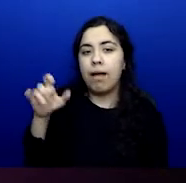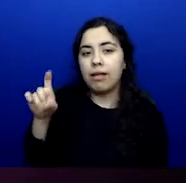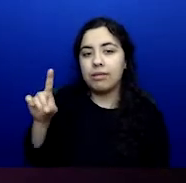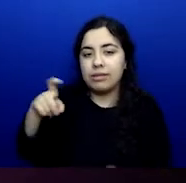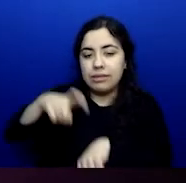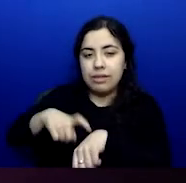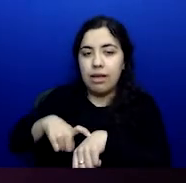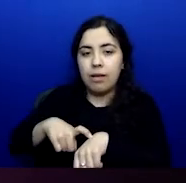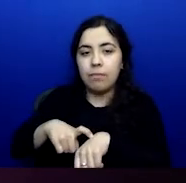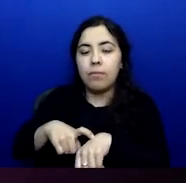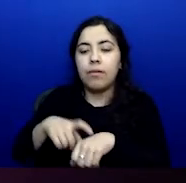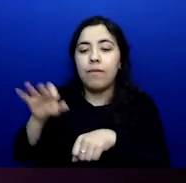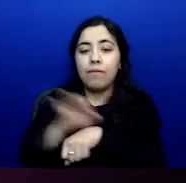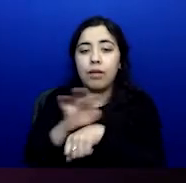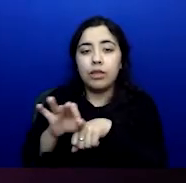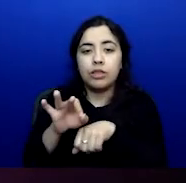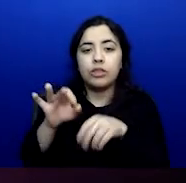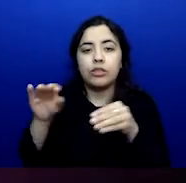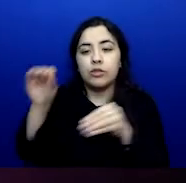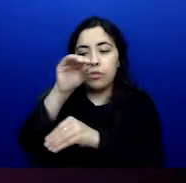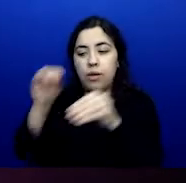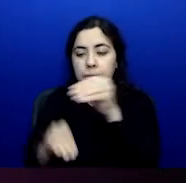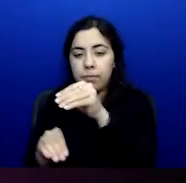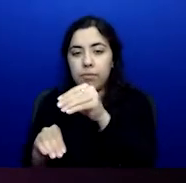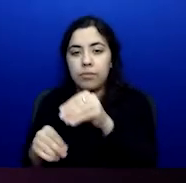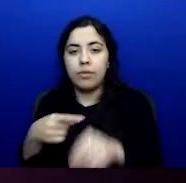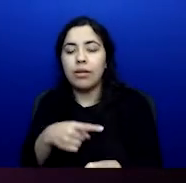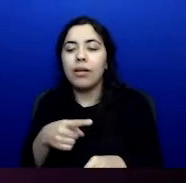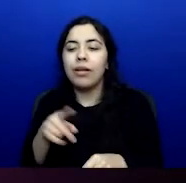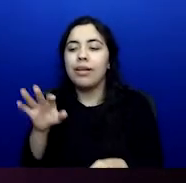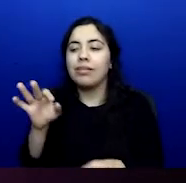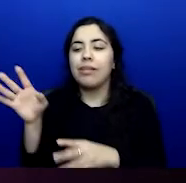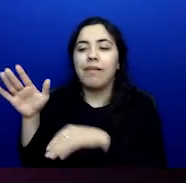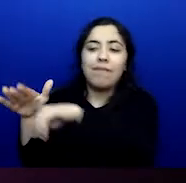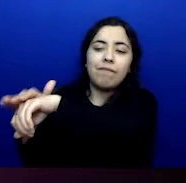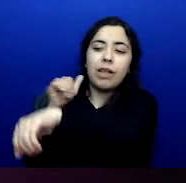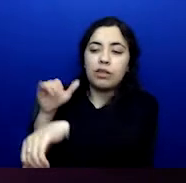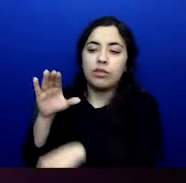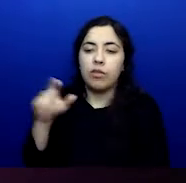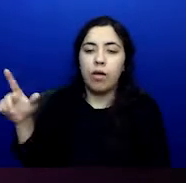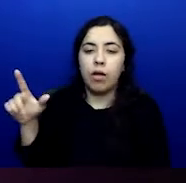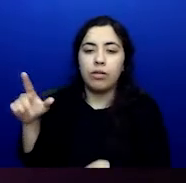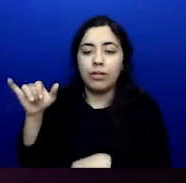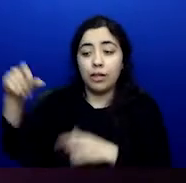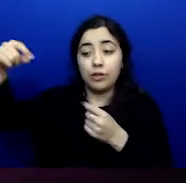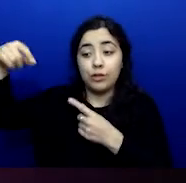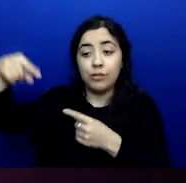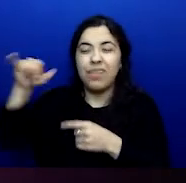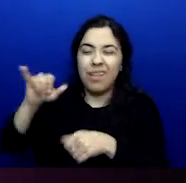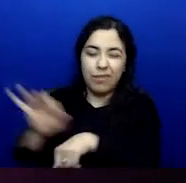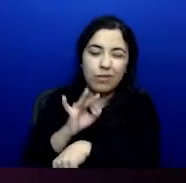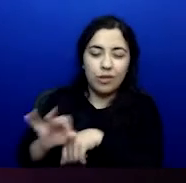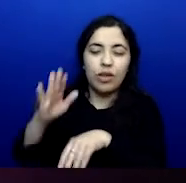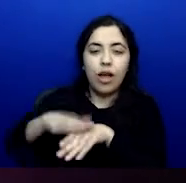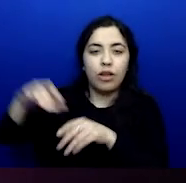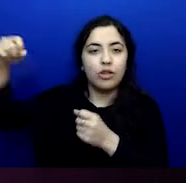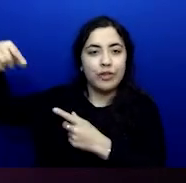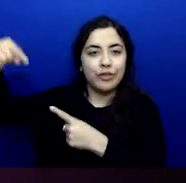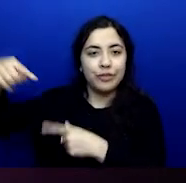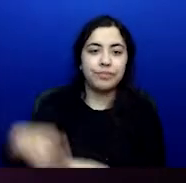import with something like this that just does a fetch call to that server, or to that function on the